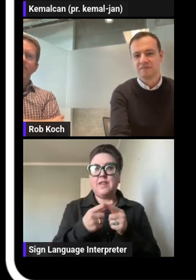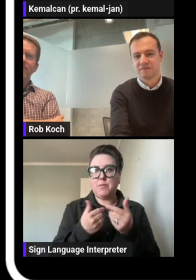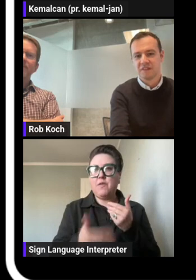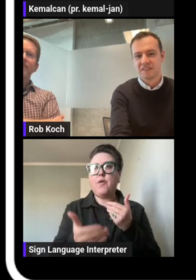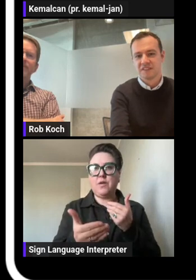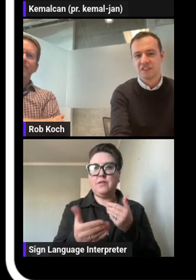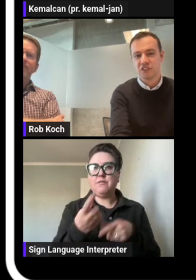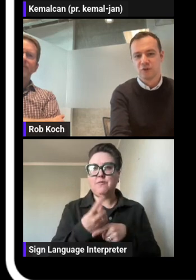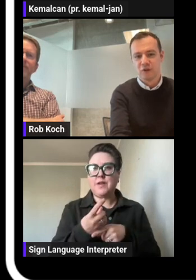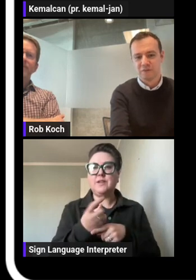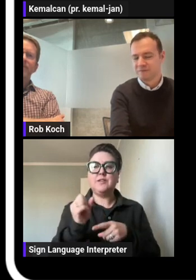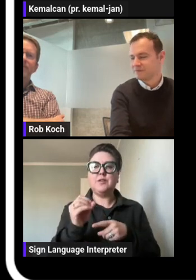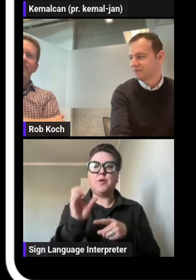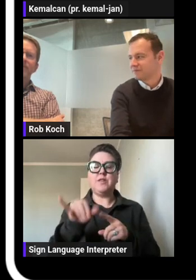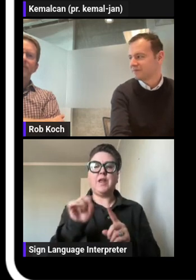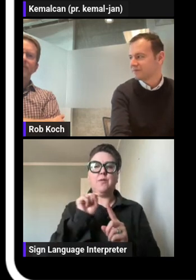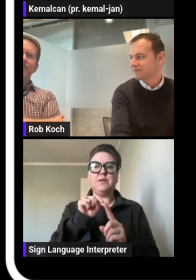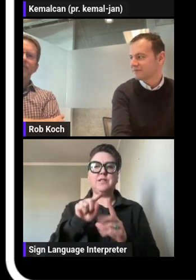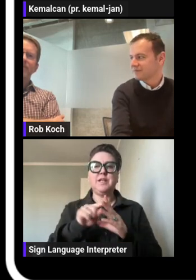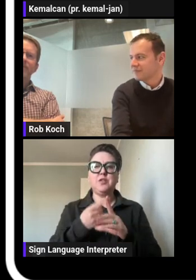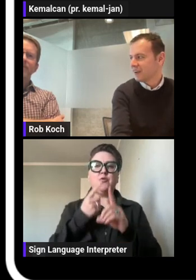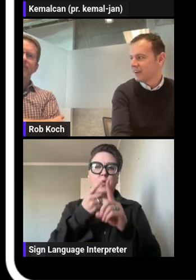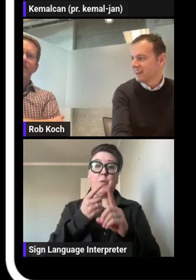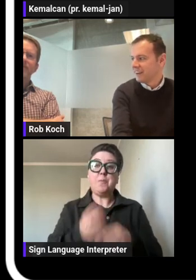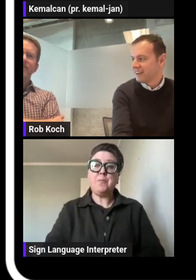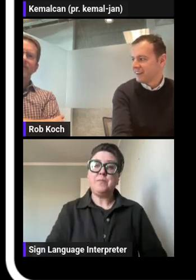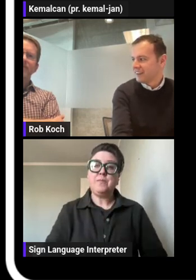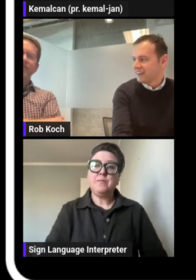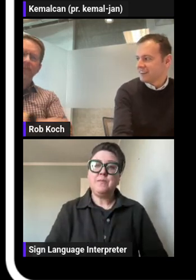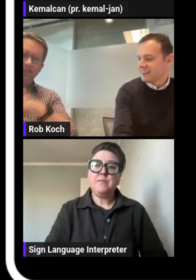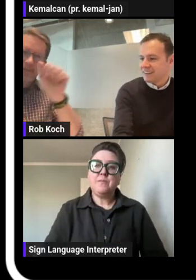was the initial goal.